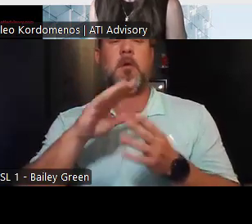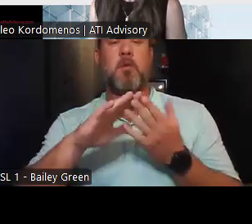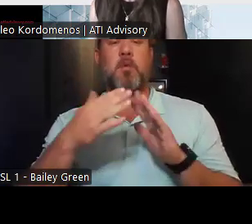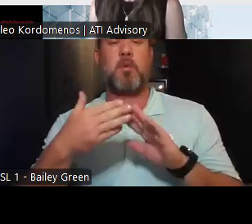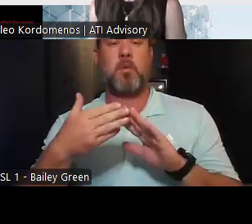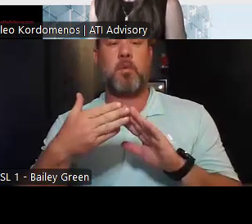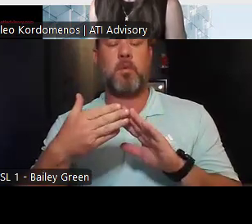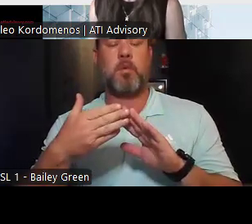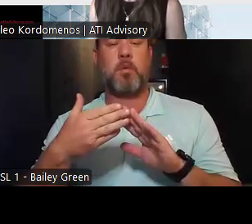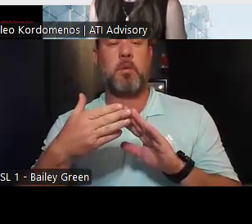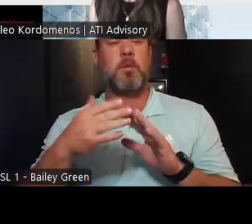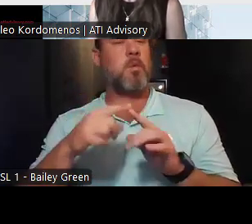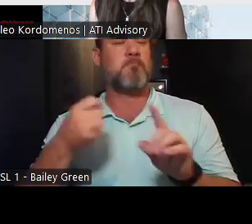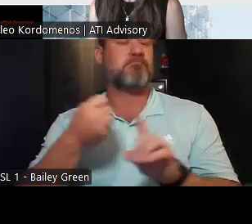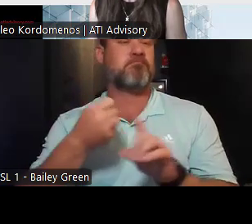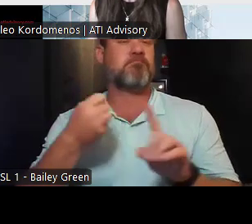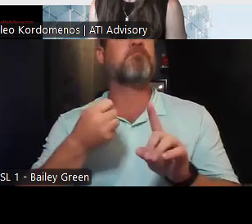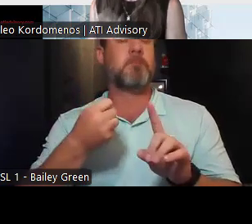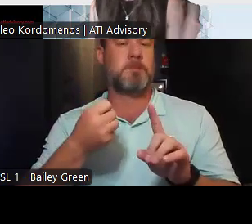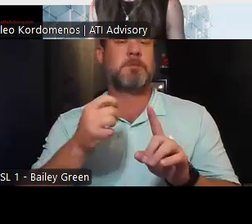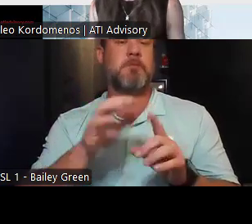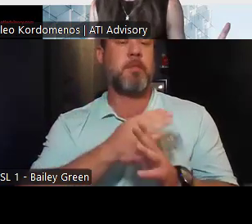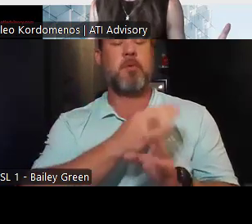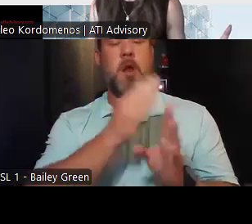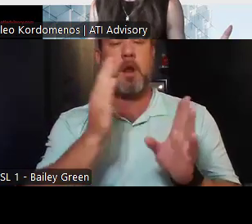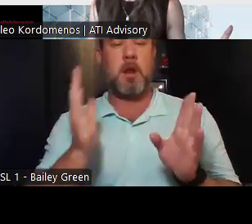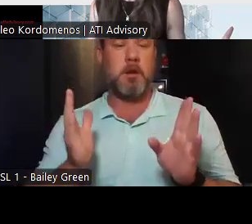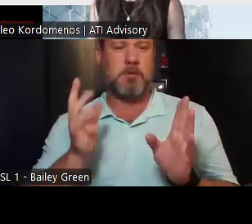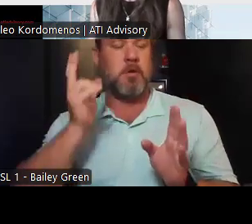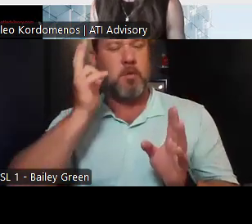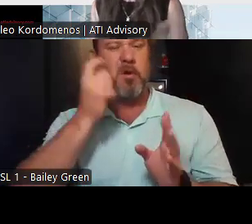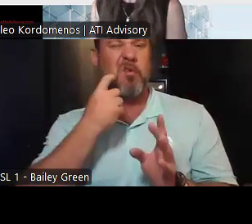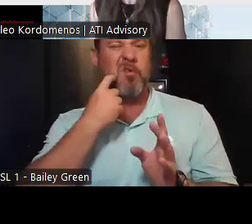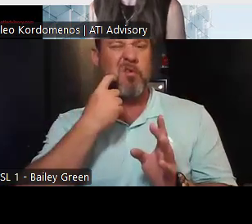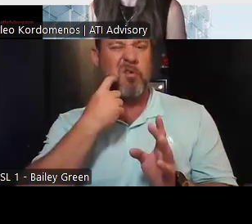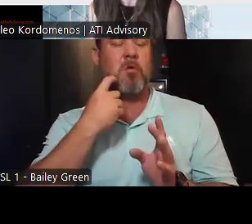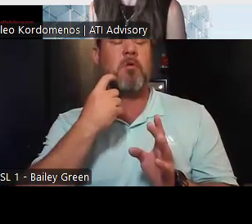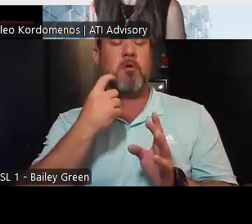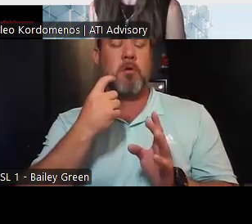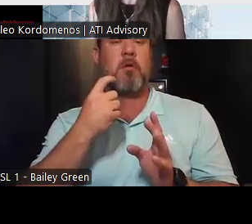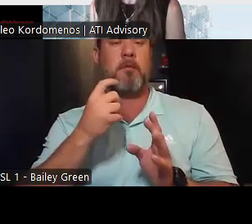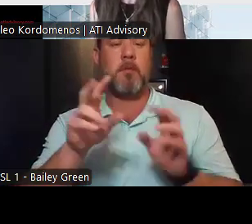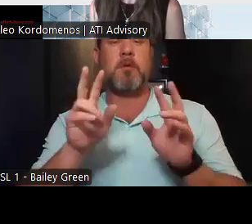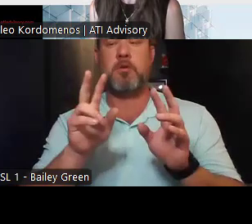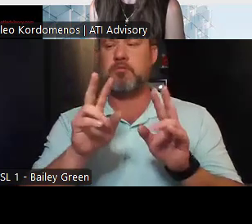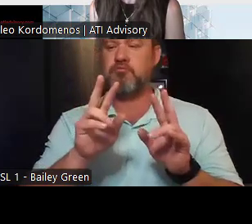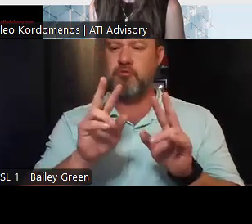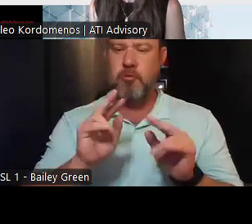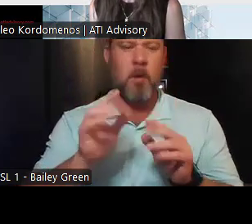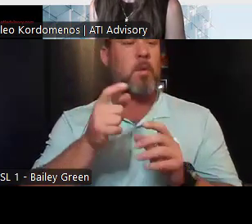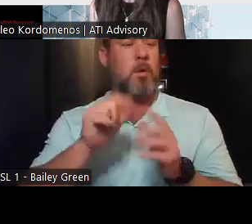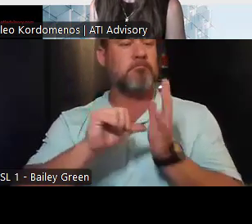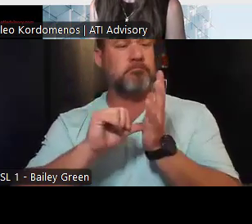And so what's striking is the range of areas covered. And we heard earlier the great findings from the survey work really